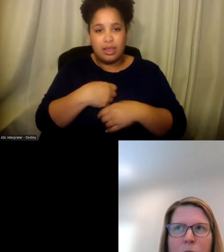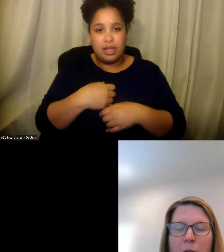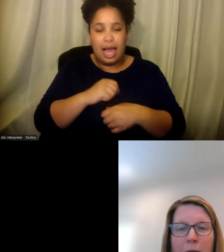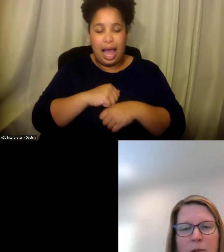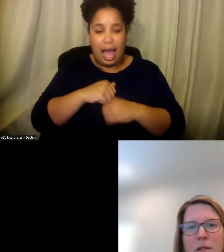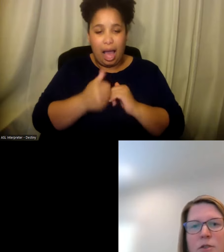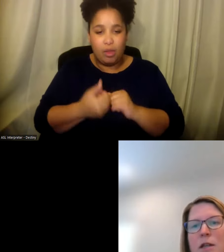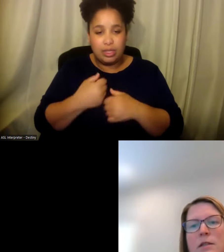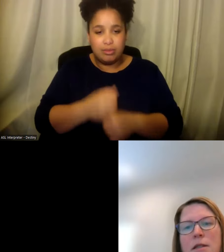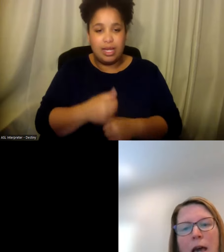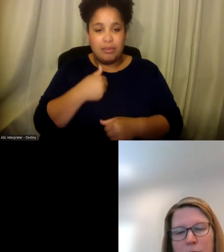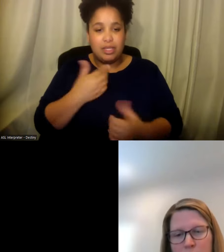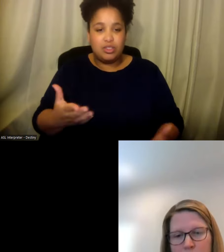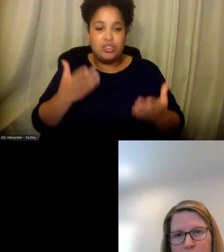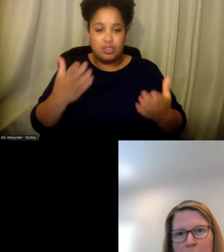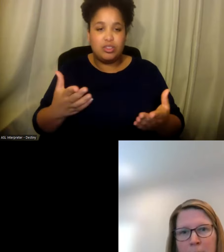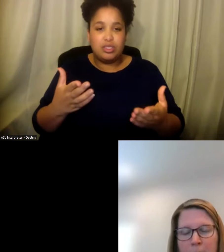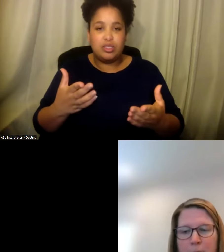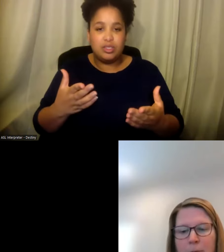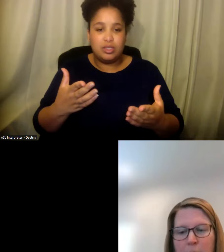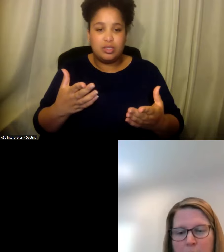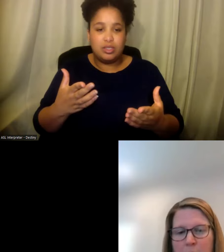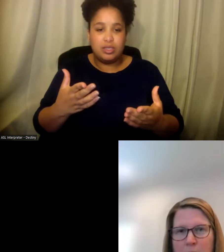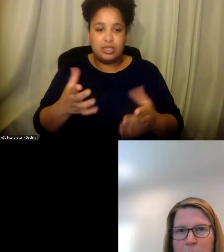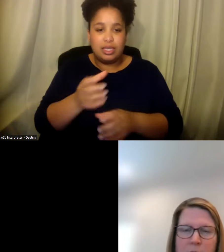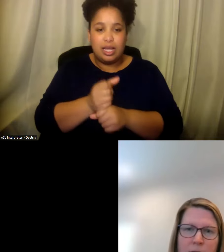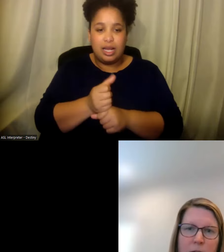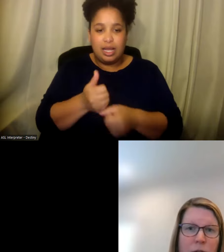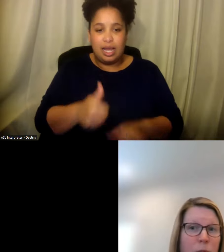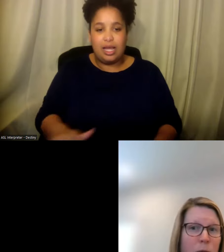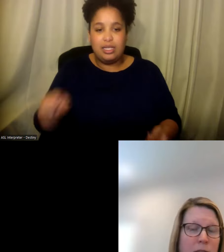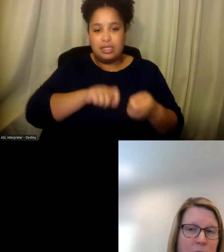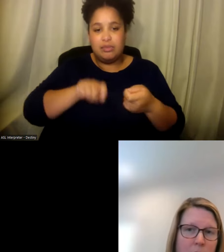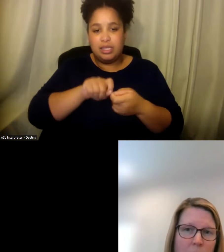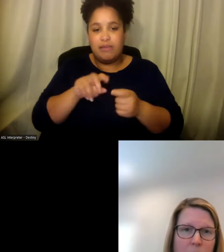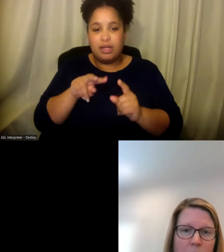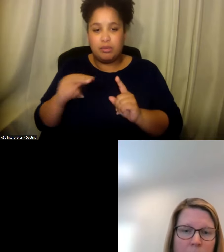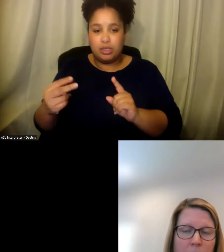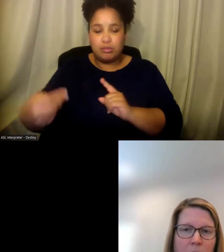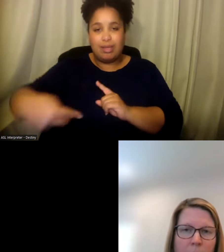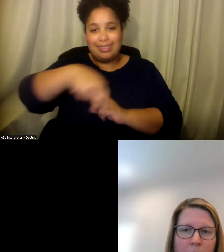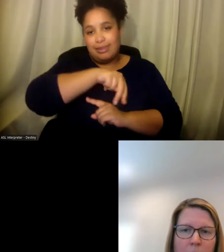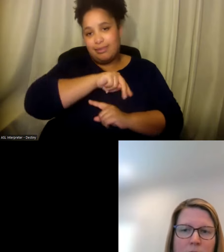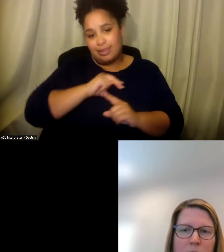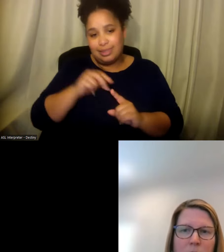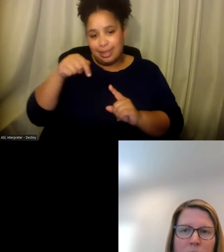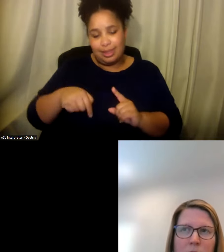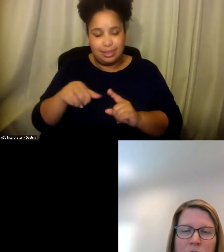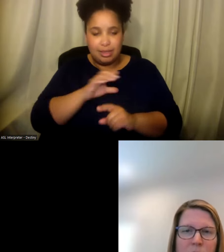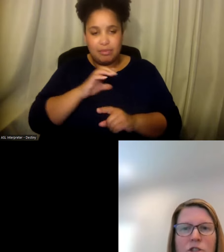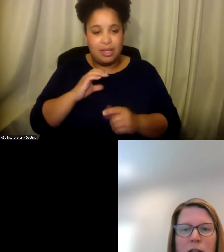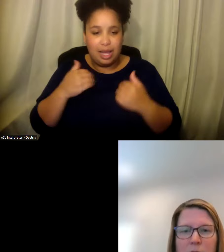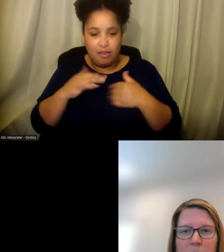committee, I think what I would suggest is capturing any specific viewpoints that the committee has